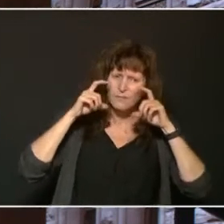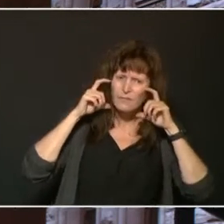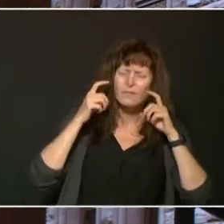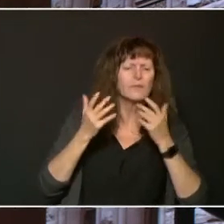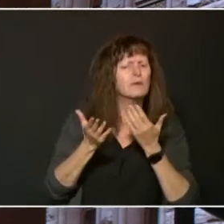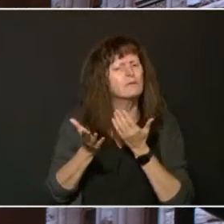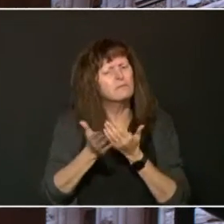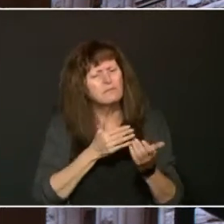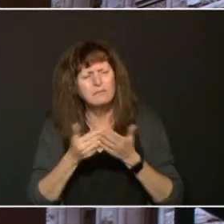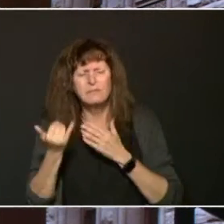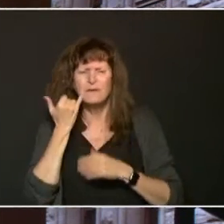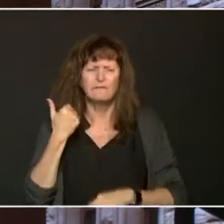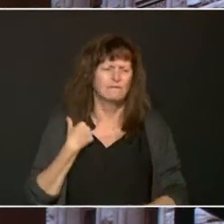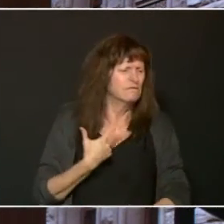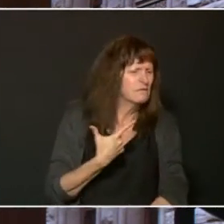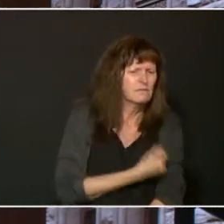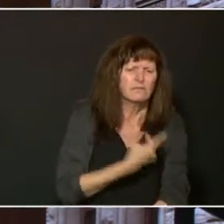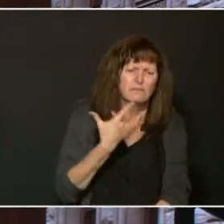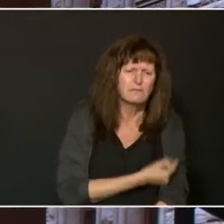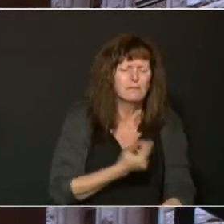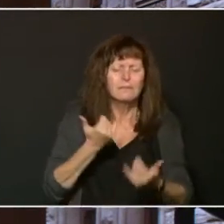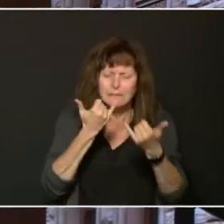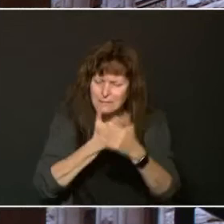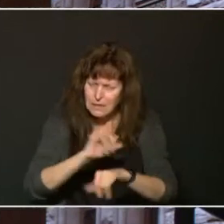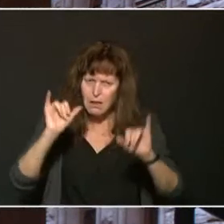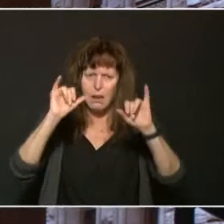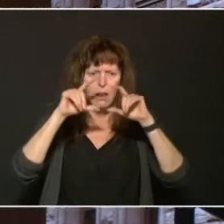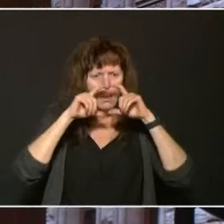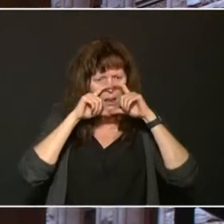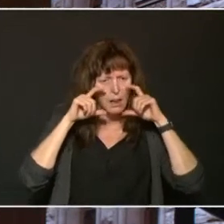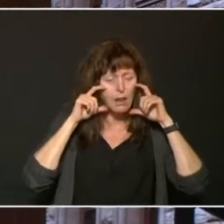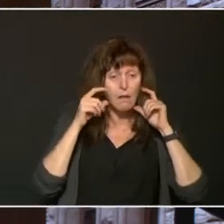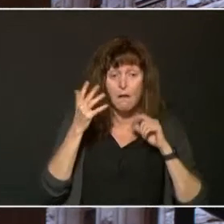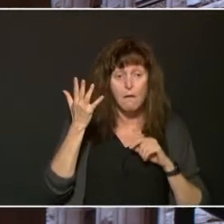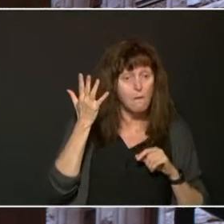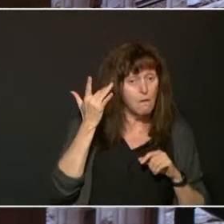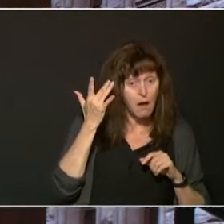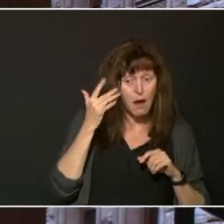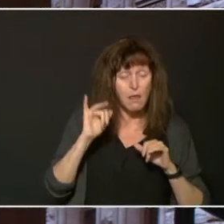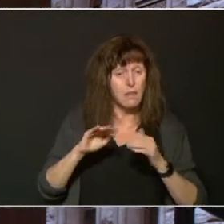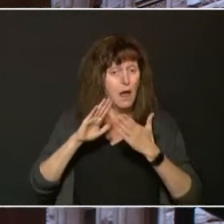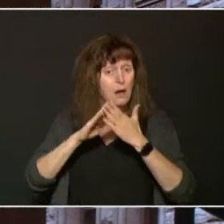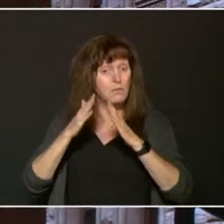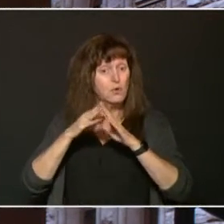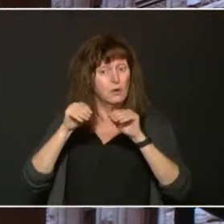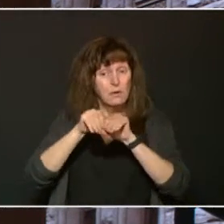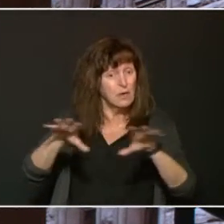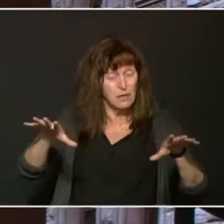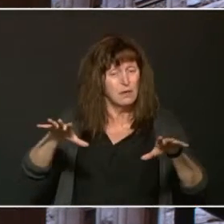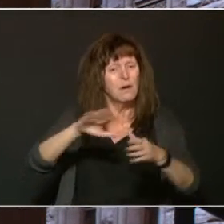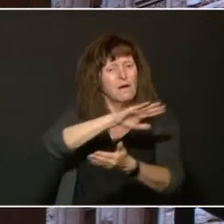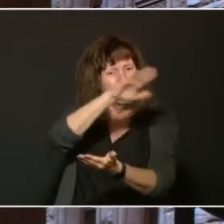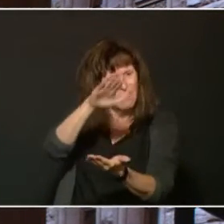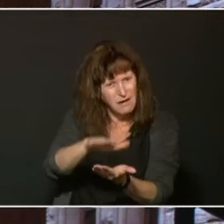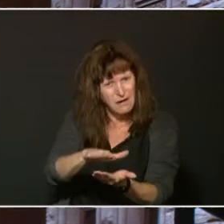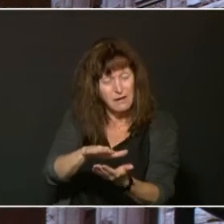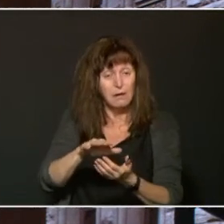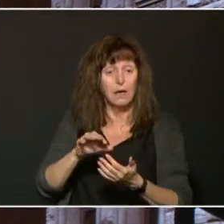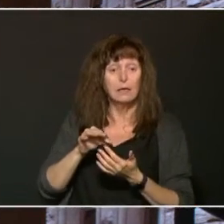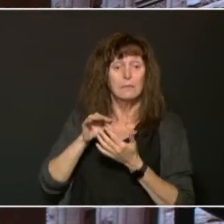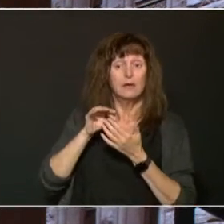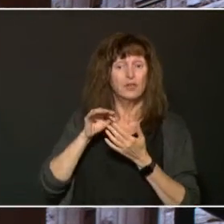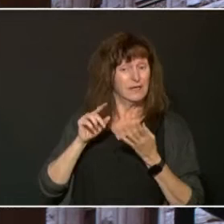community transmission, especially of the Delta variant, as we begin to reopen the province. So as we